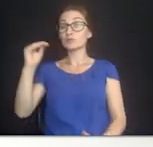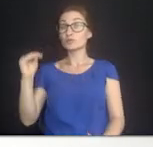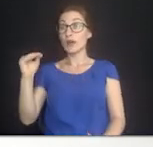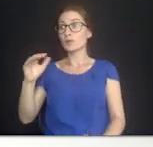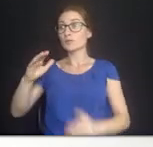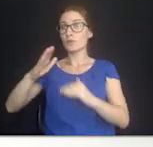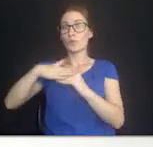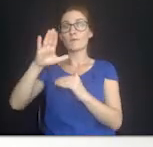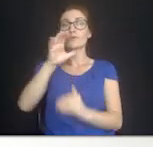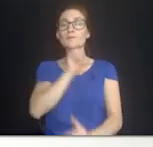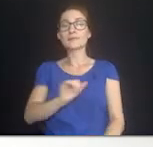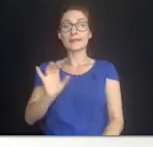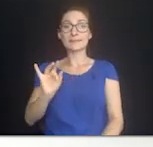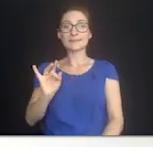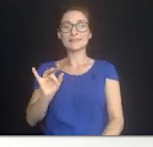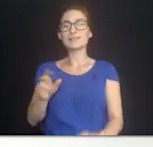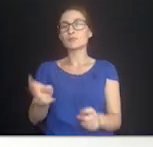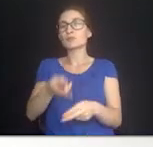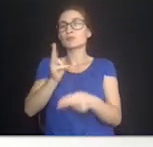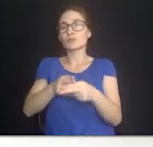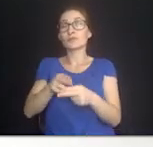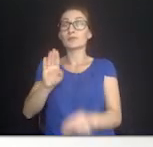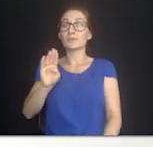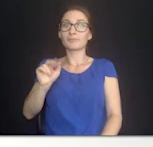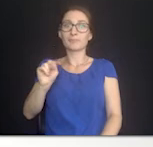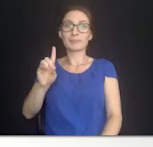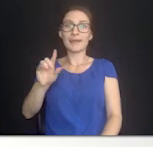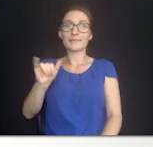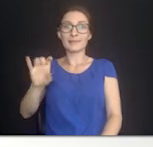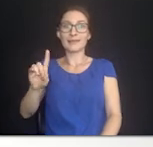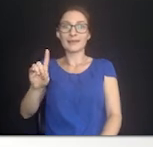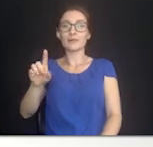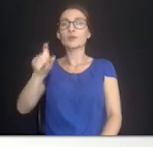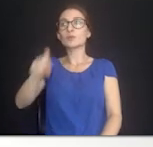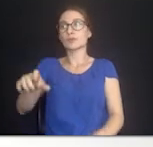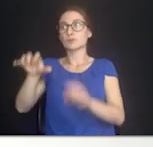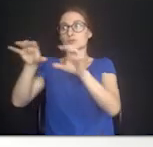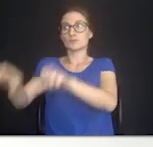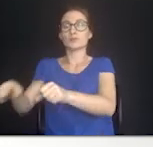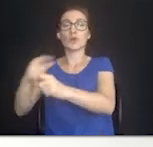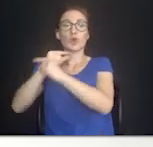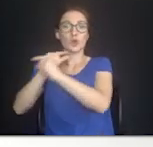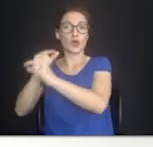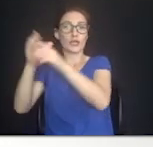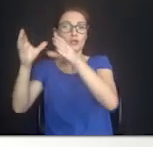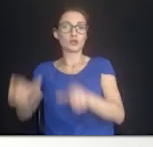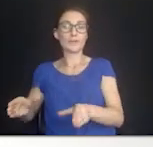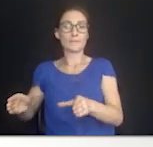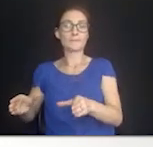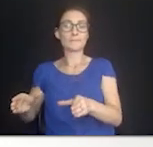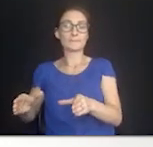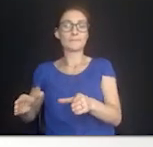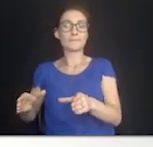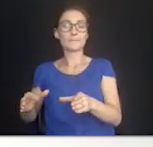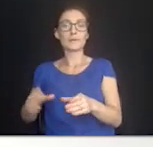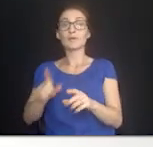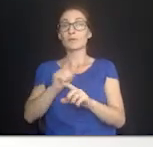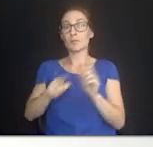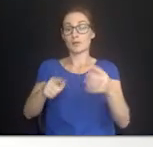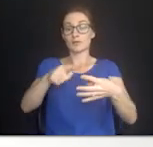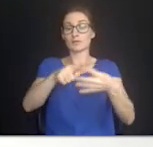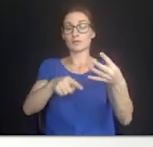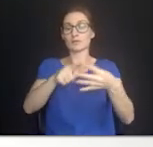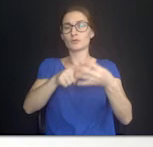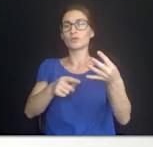a Band-Aid, right? You need to do guardianship, and we need to look at more comprehensive planning, but these are a great Band-Aid